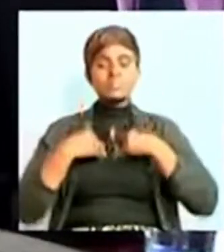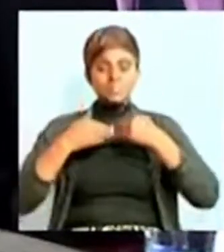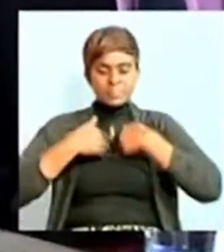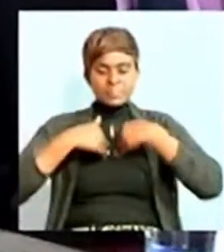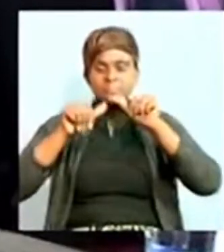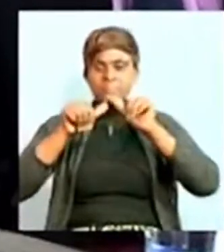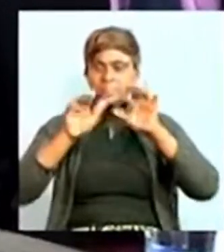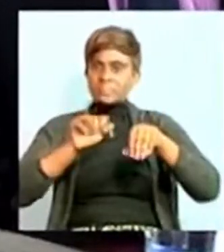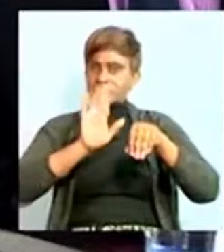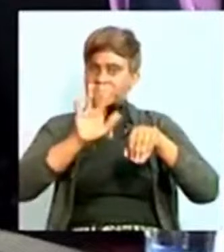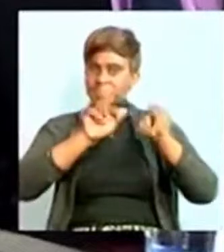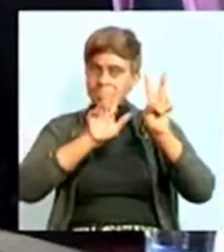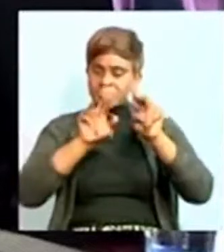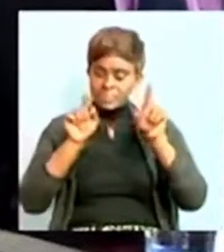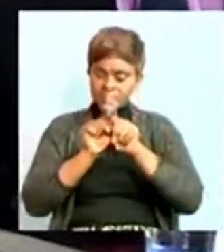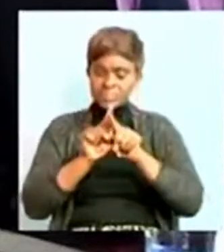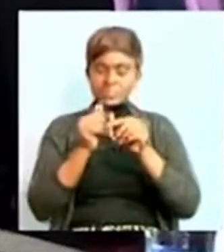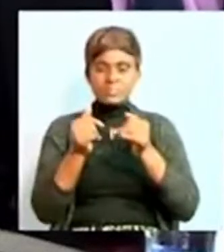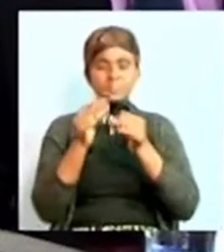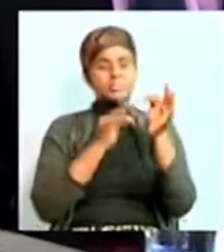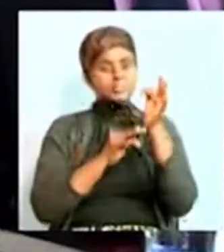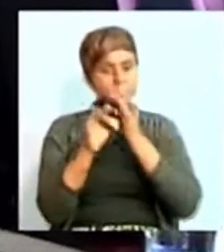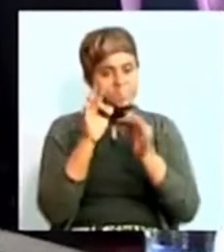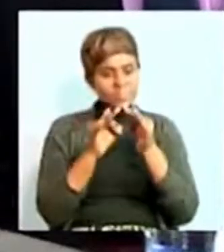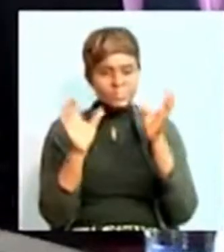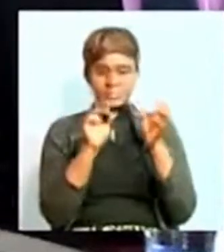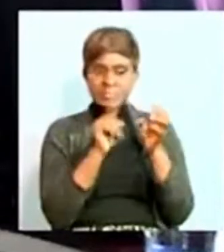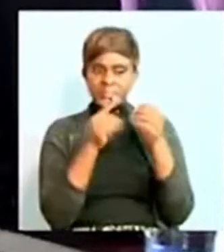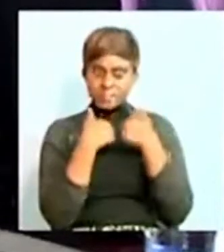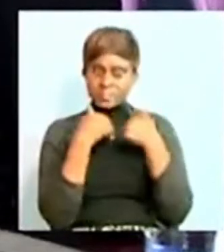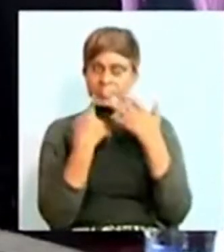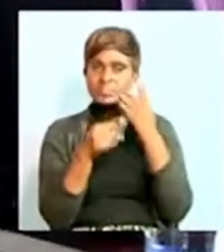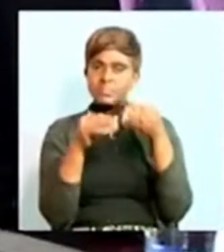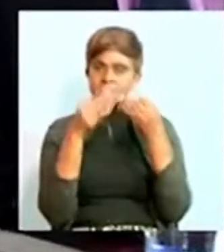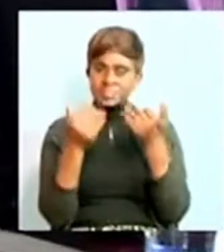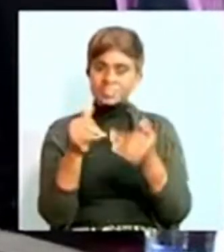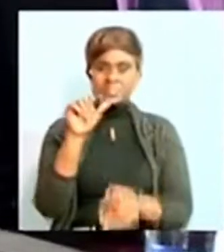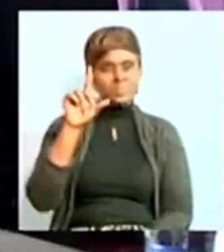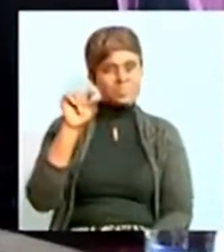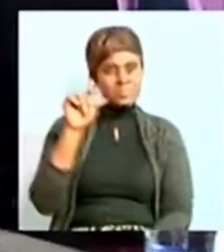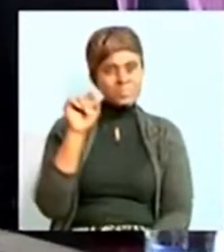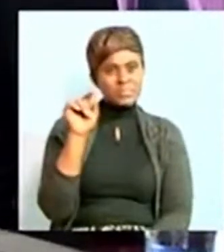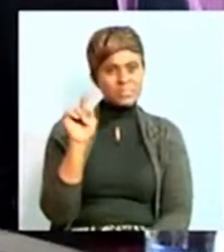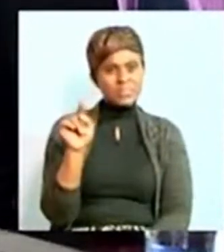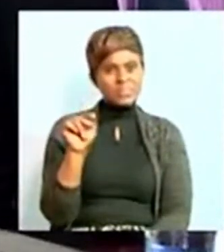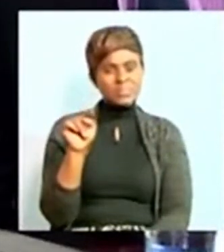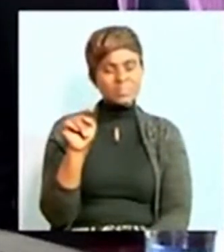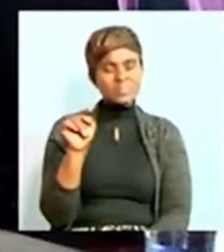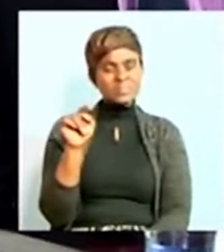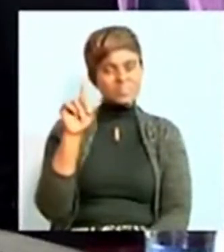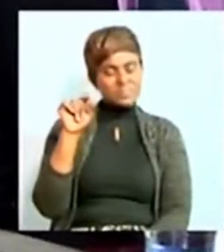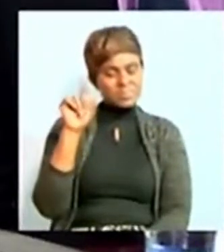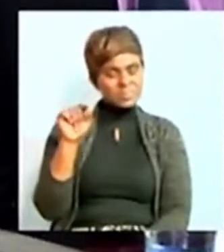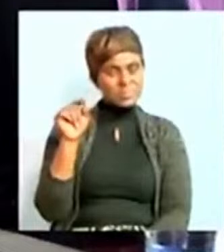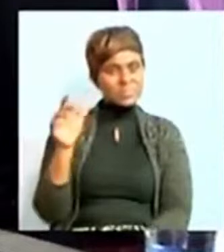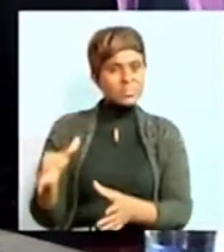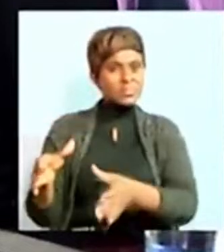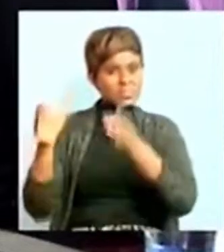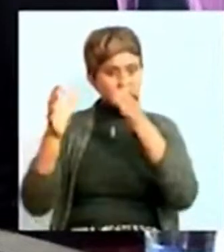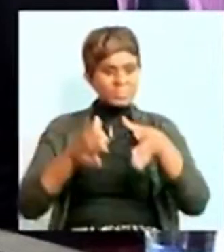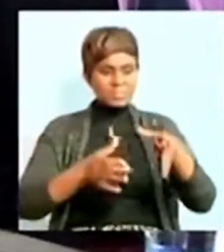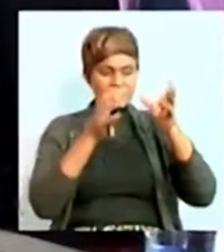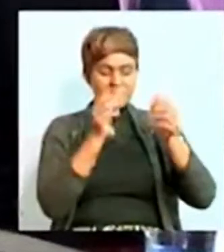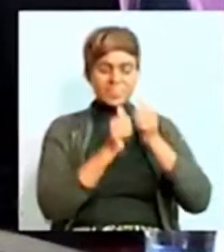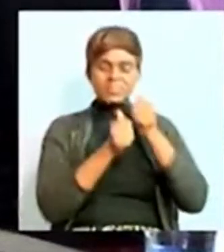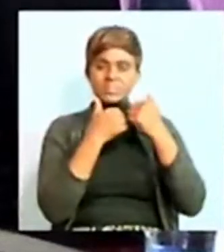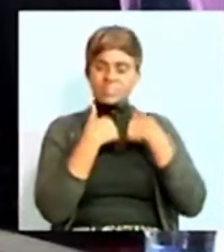auditor's observation and wishes to state that the Council has since provided 20 wheeled bins which have